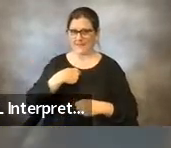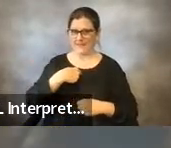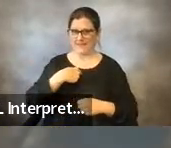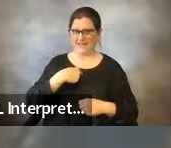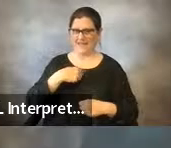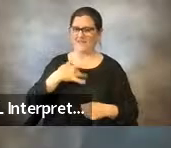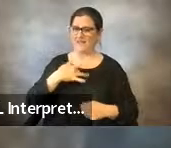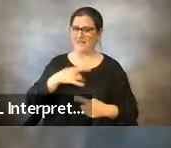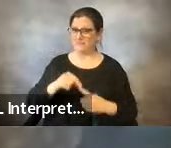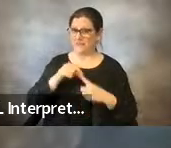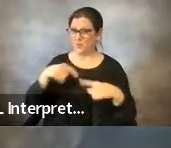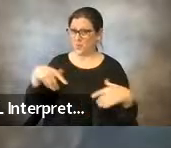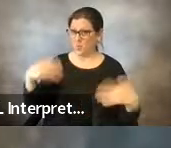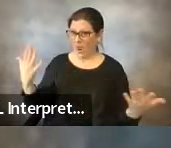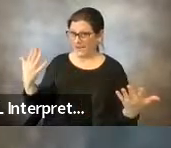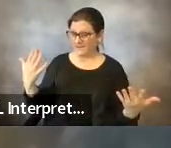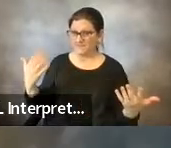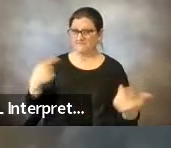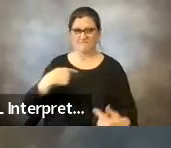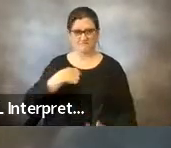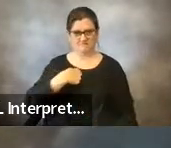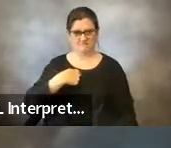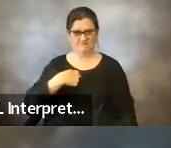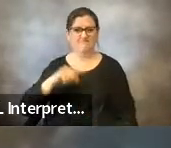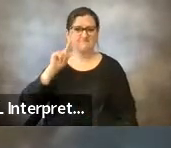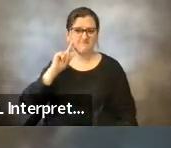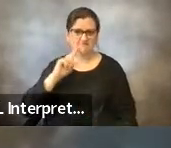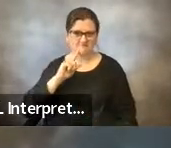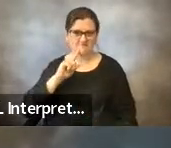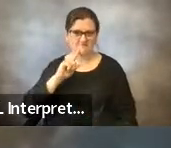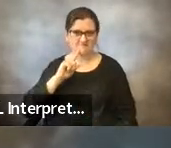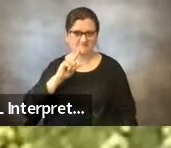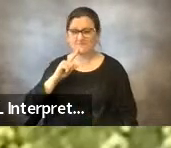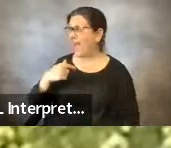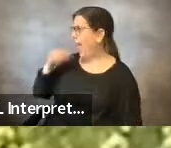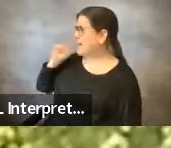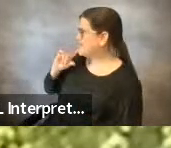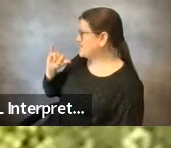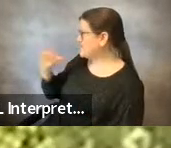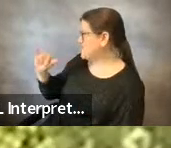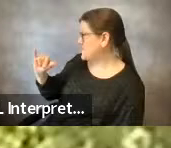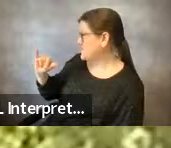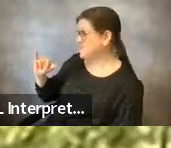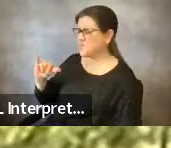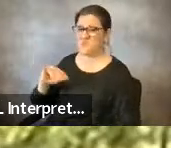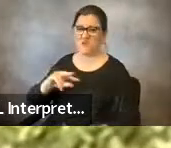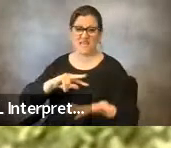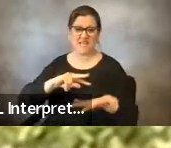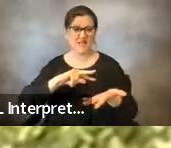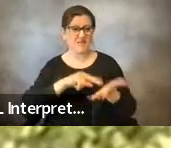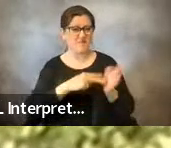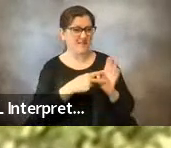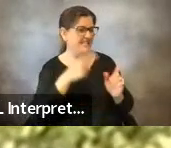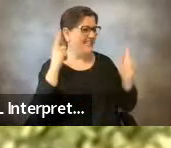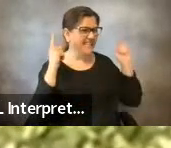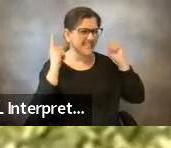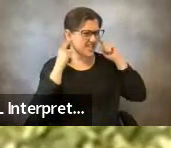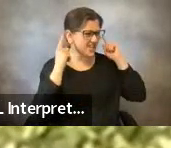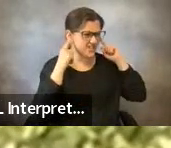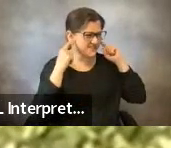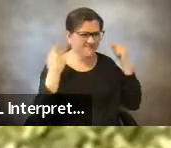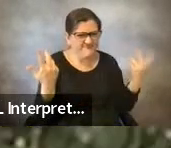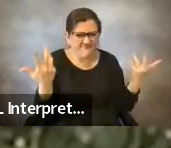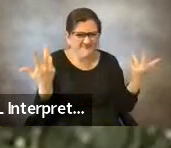feel special is I'm deaf. I'm deaf too, and deaf means that your ears can't hear.